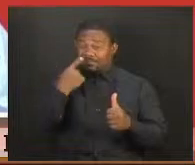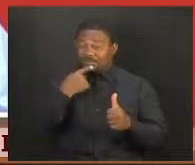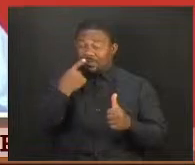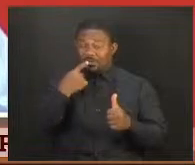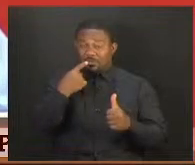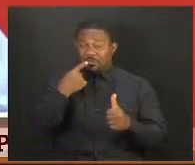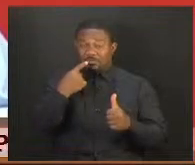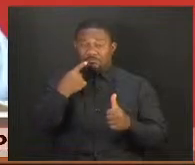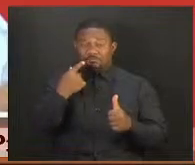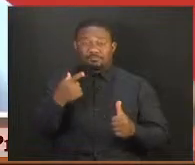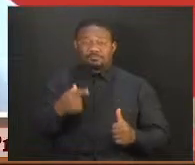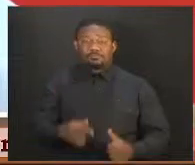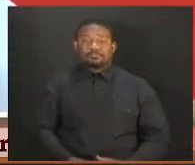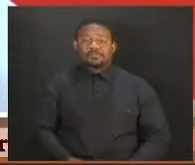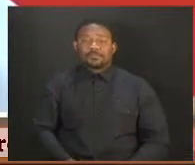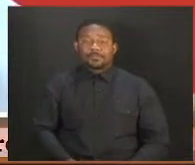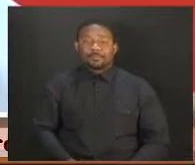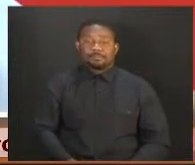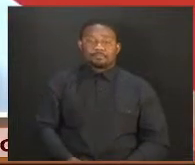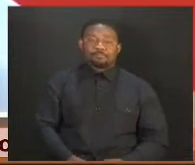Yes.